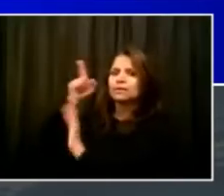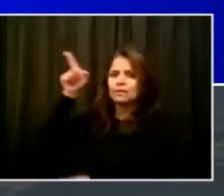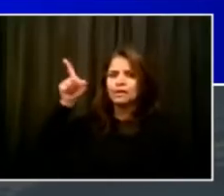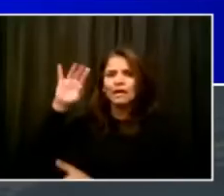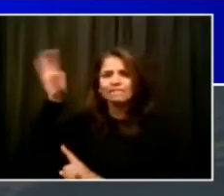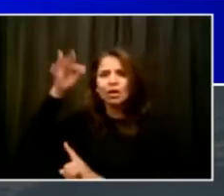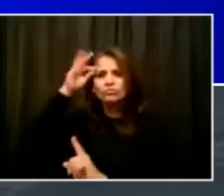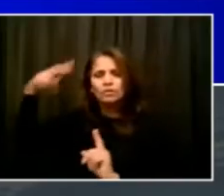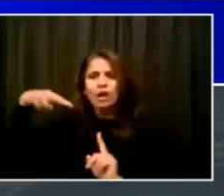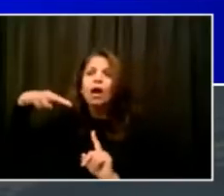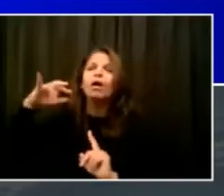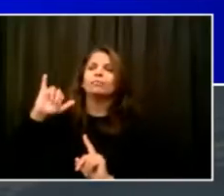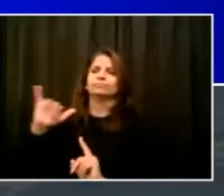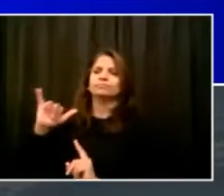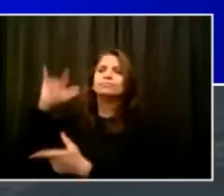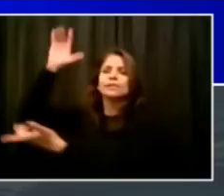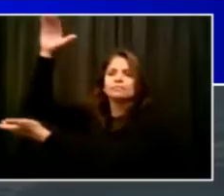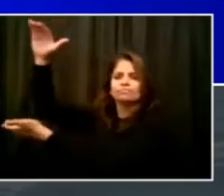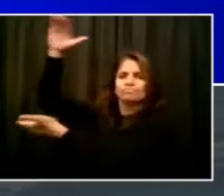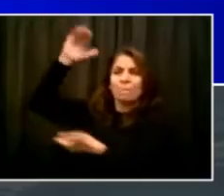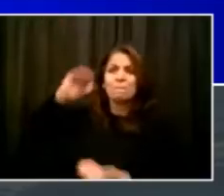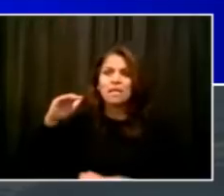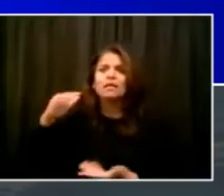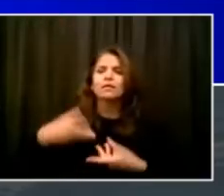about $650 billion.